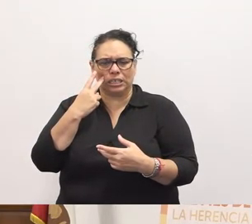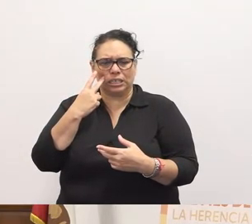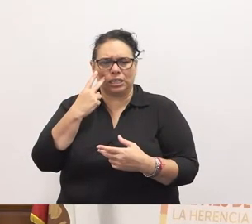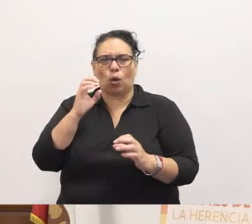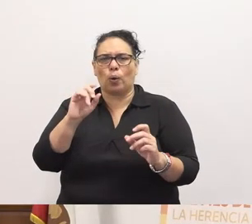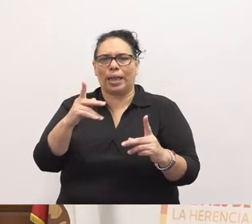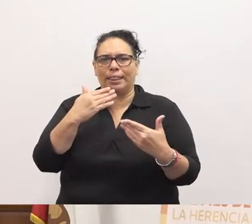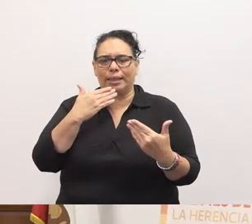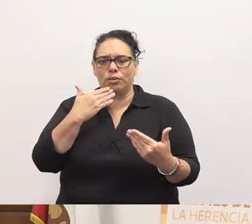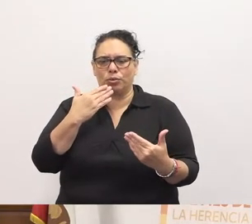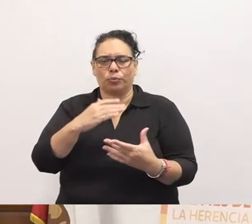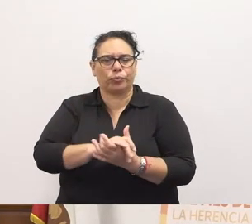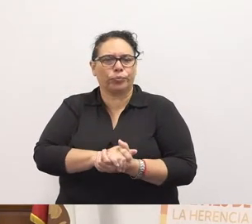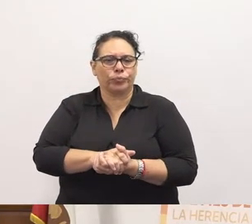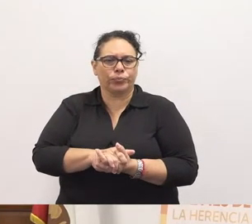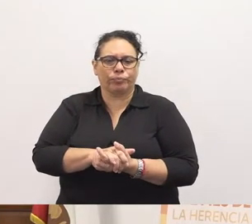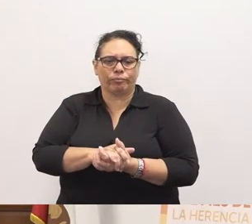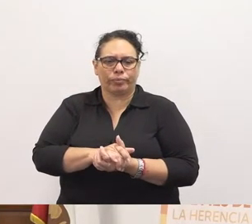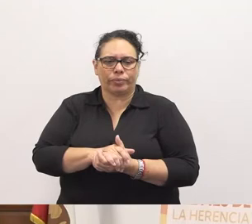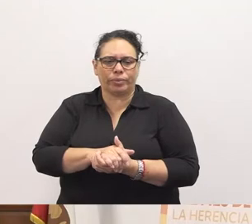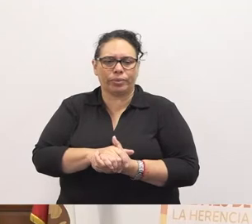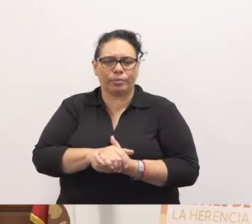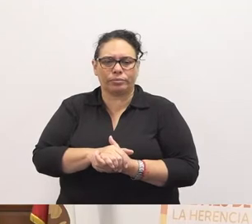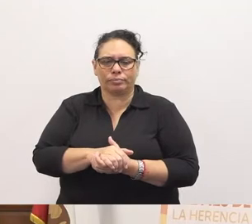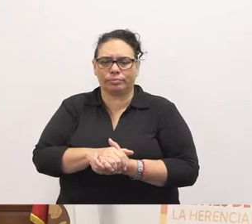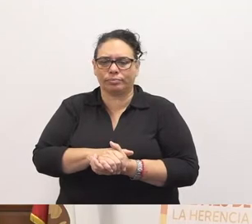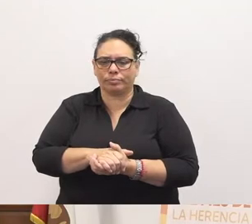Okay, thank you. Thank you.